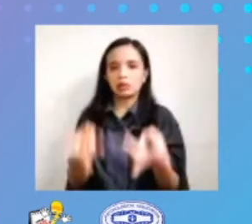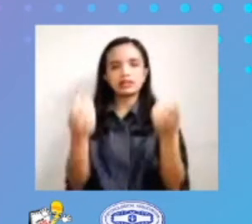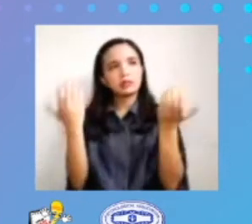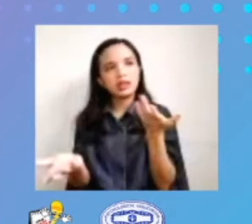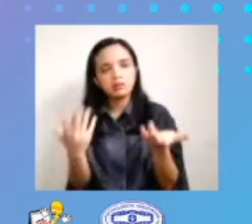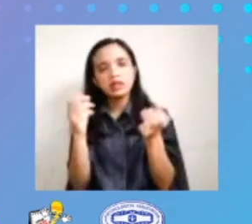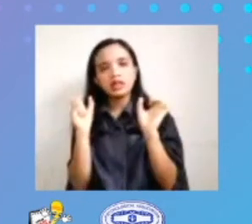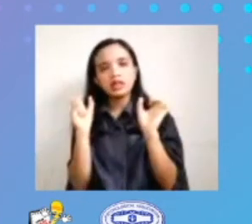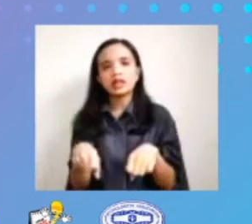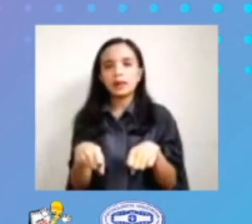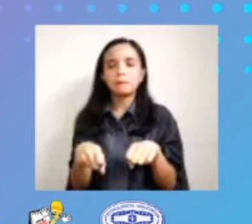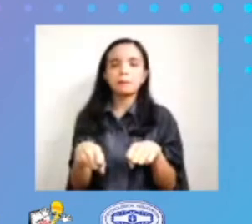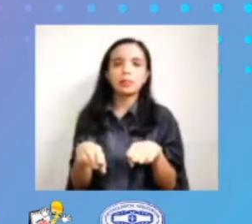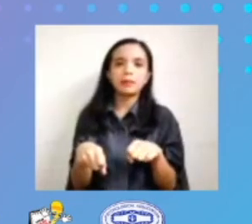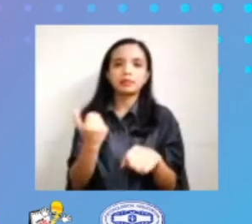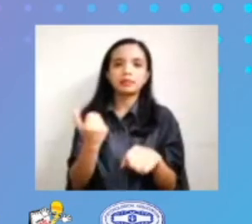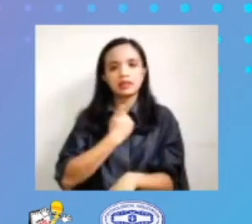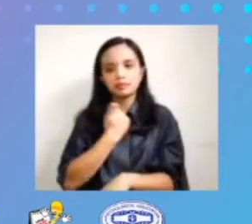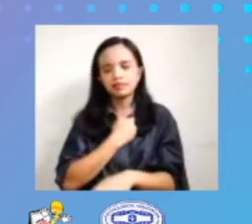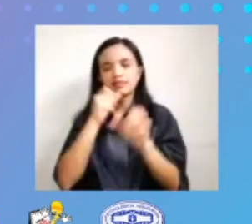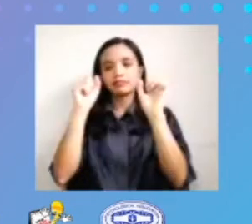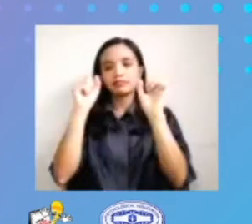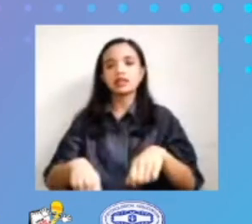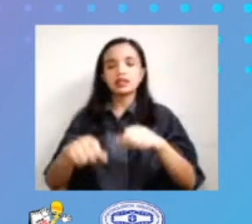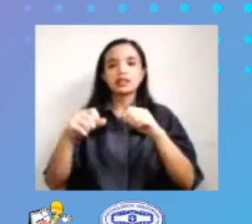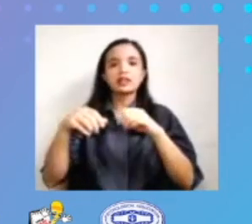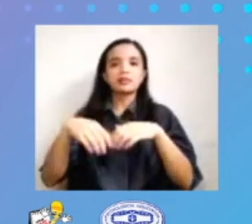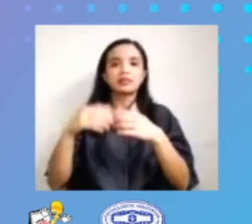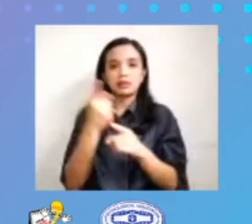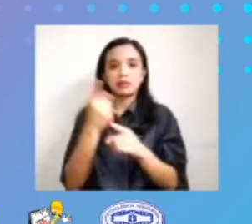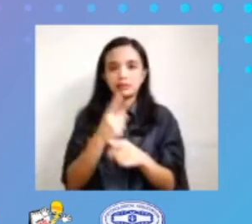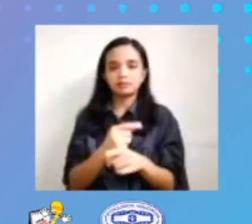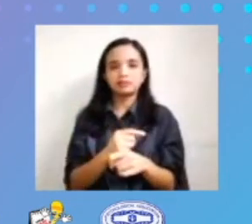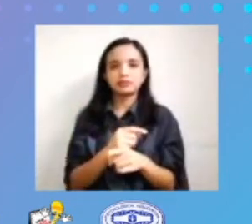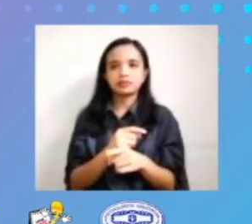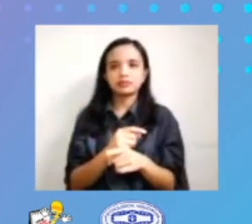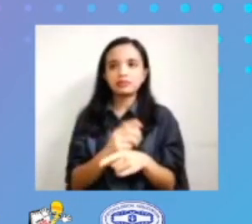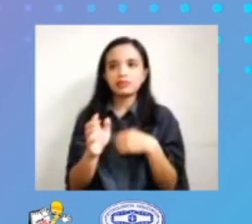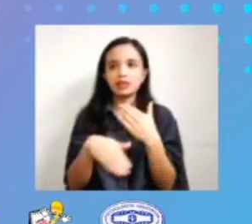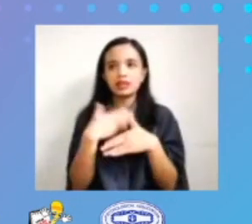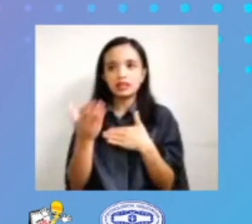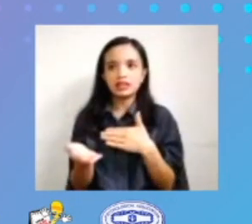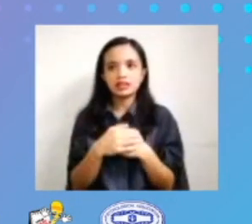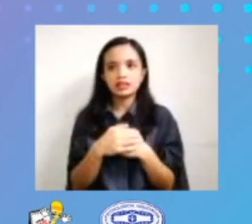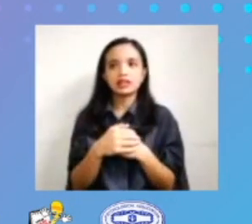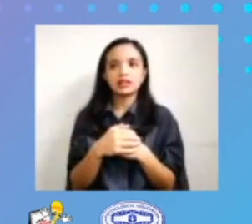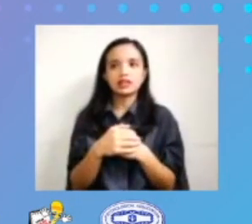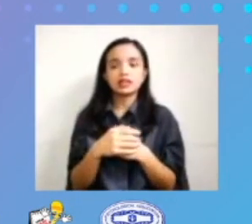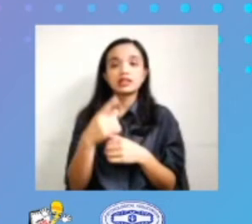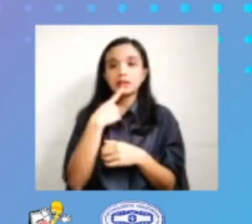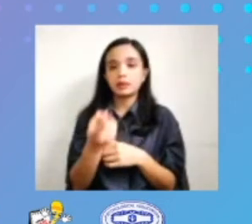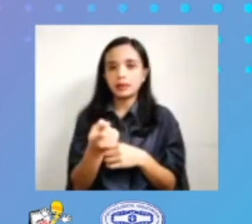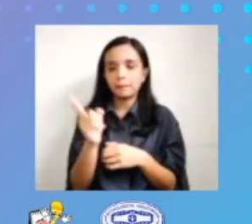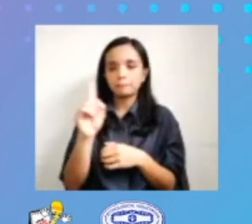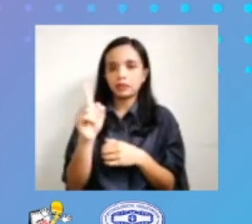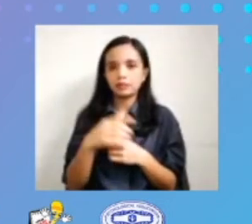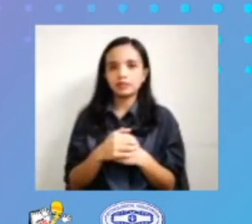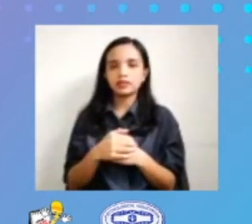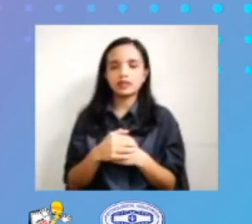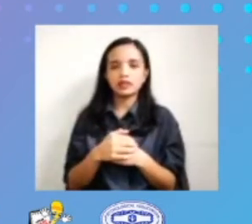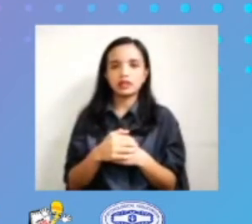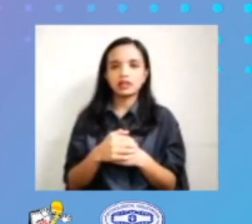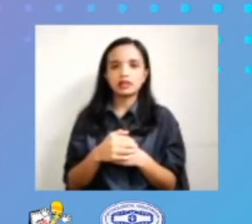much you're burning. So you want to at least have like a ballpark. May mga estimates po yan,